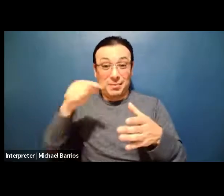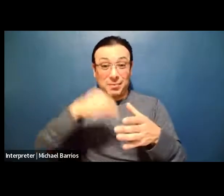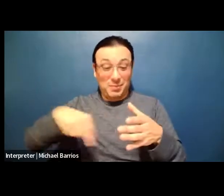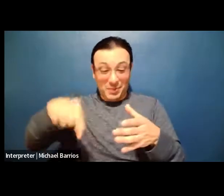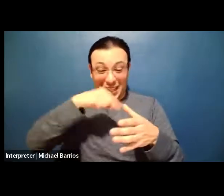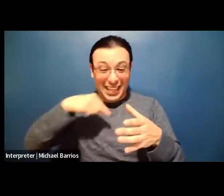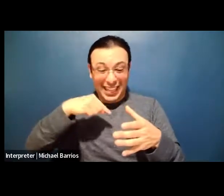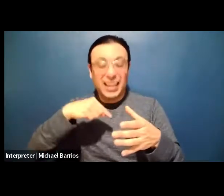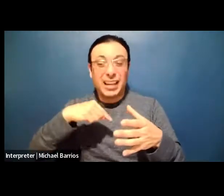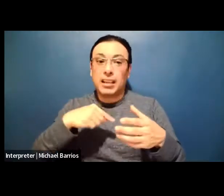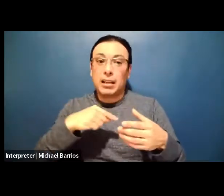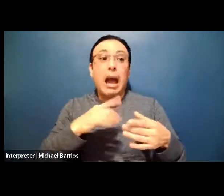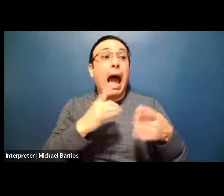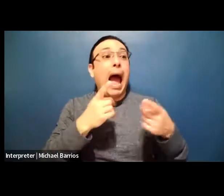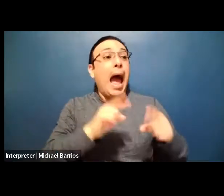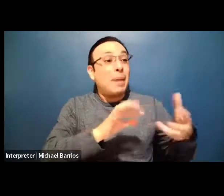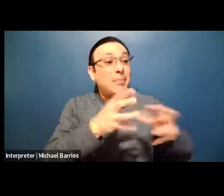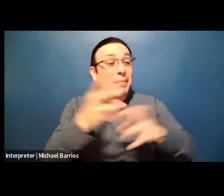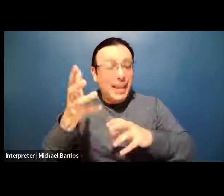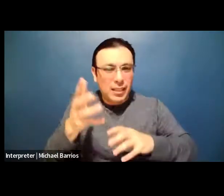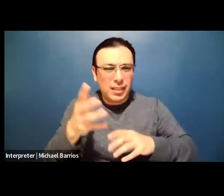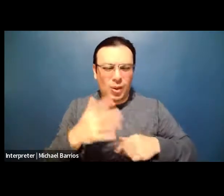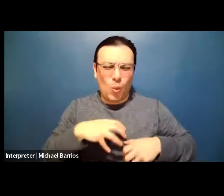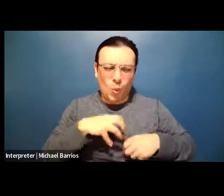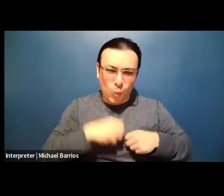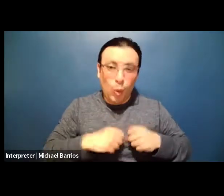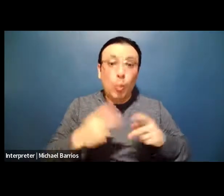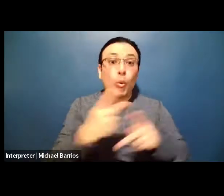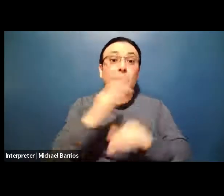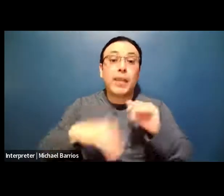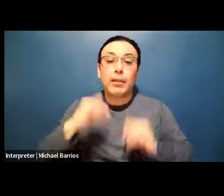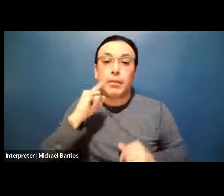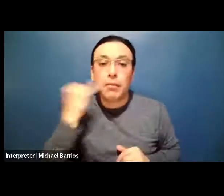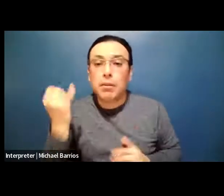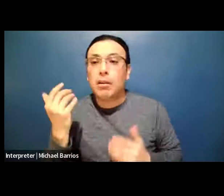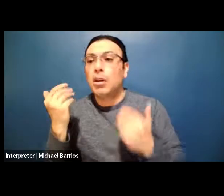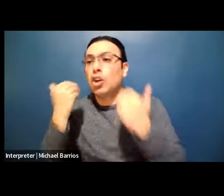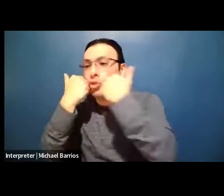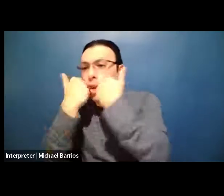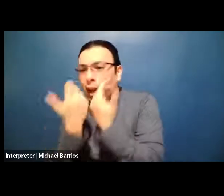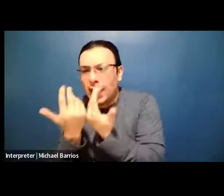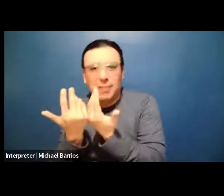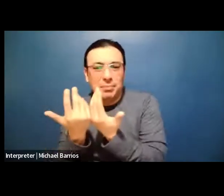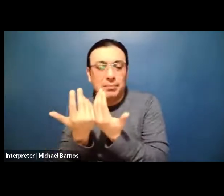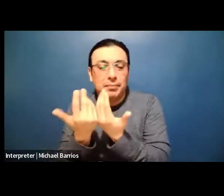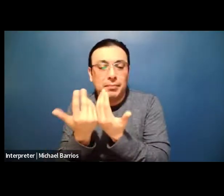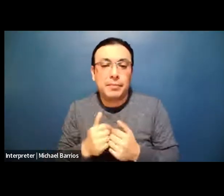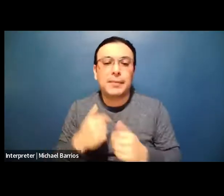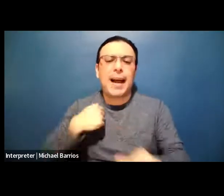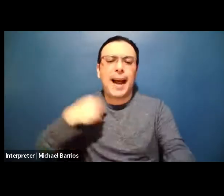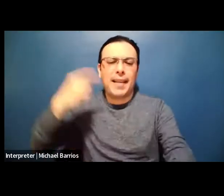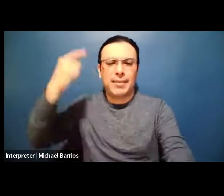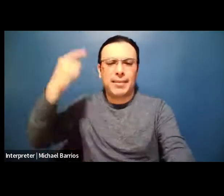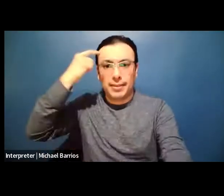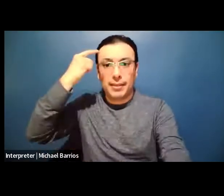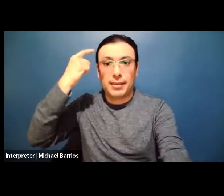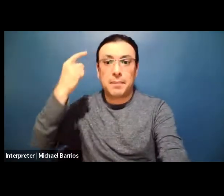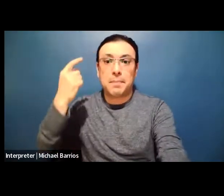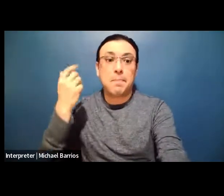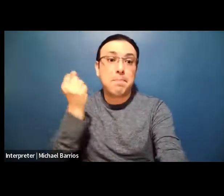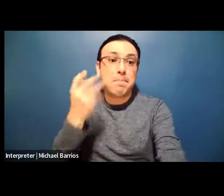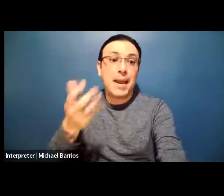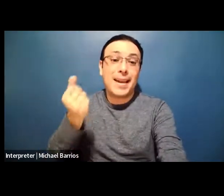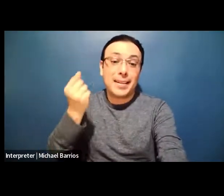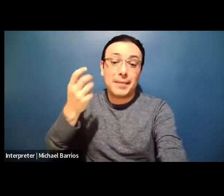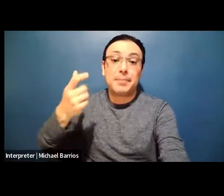envy, or shame, even as it awakens longing, inspiration, and pride. I think many of us have been on